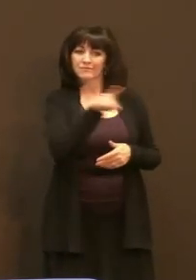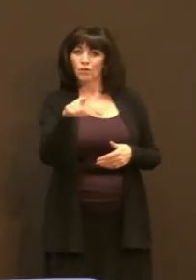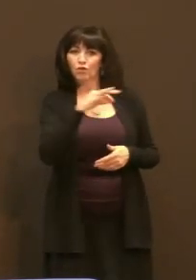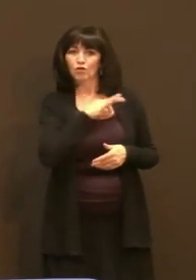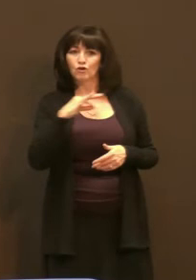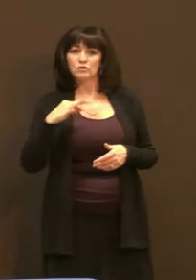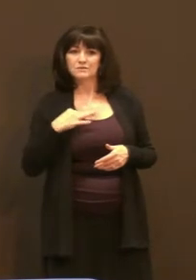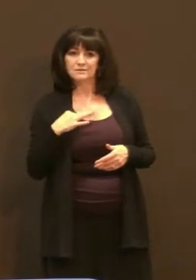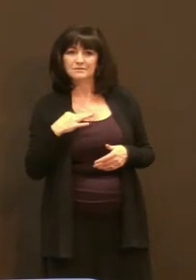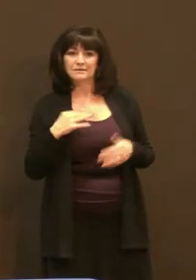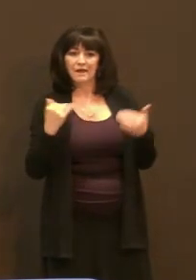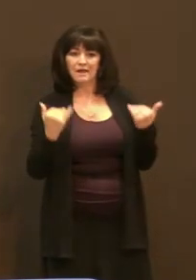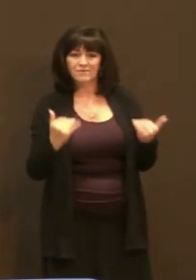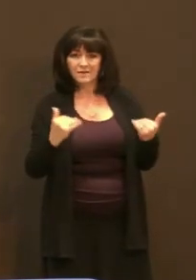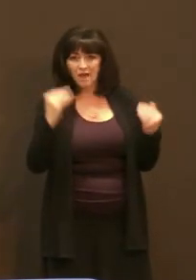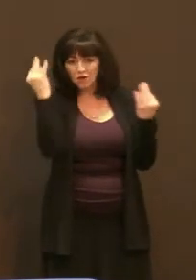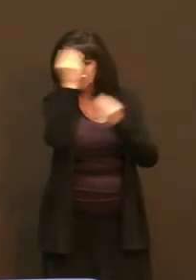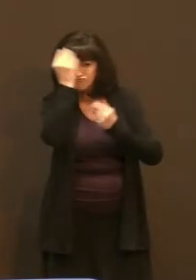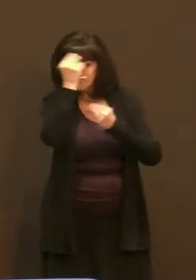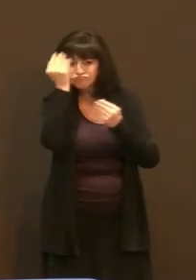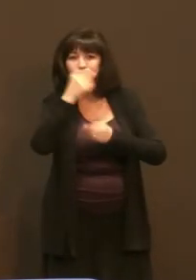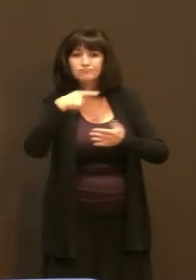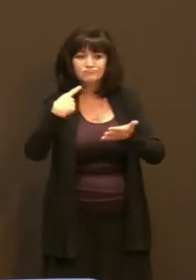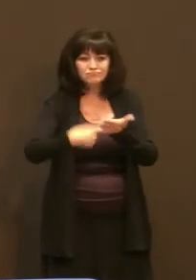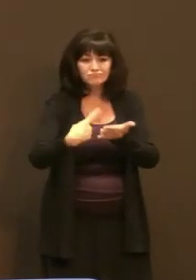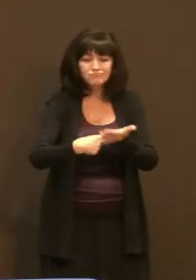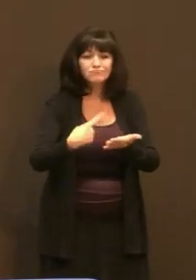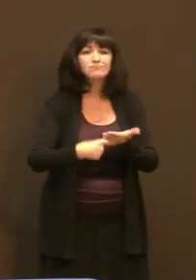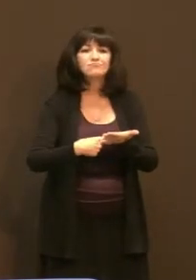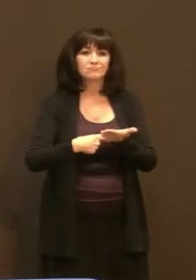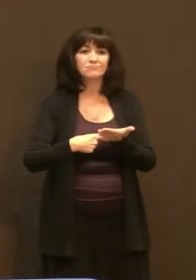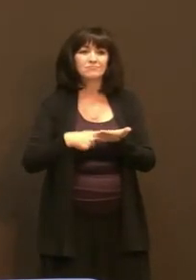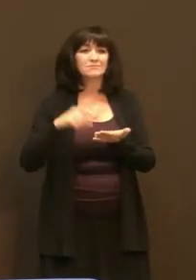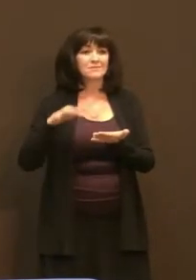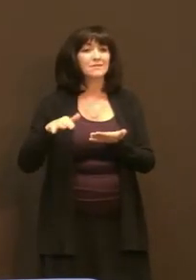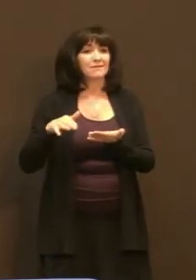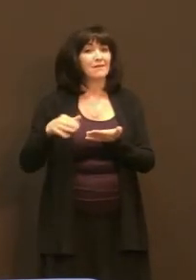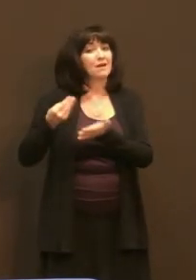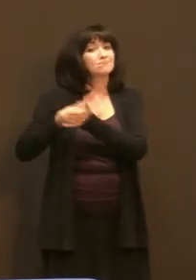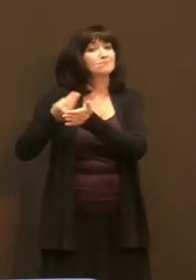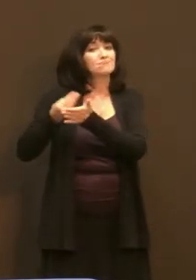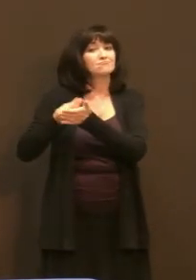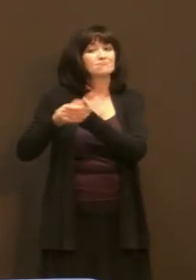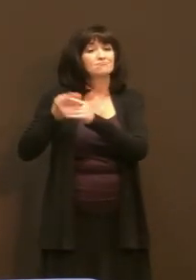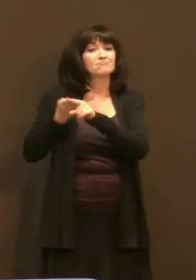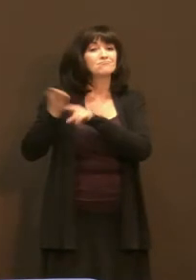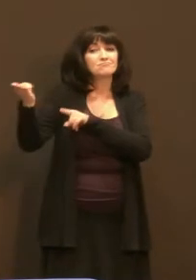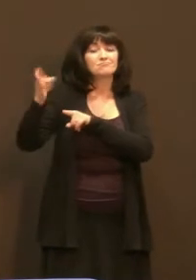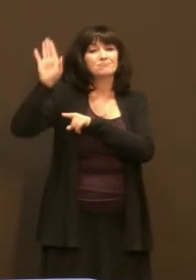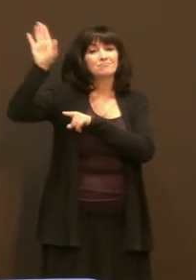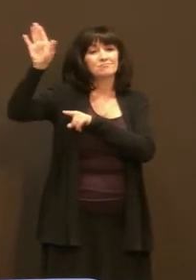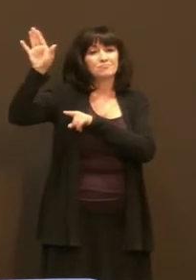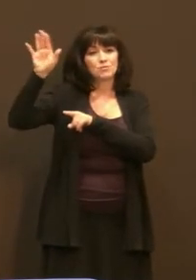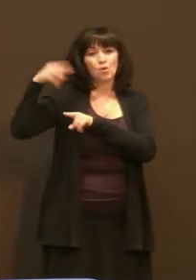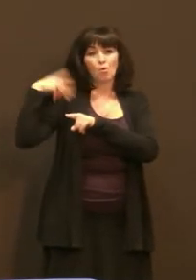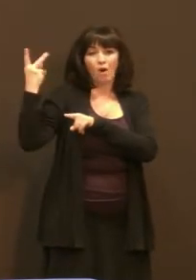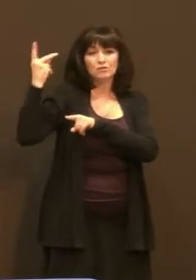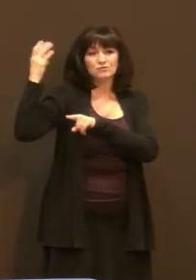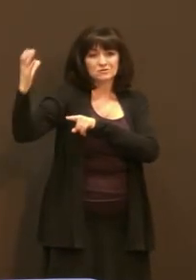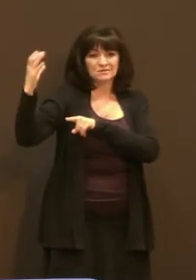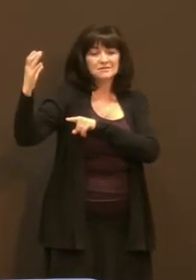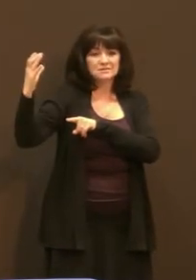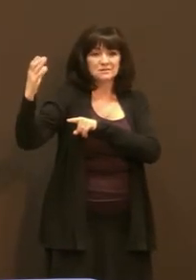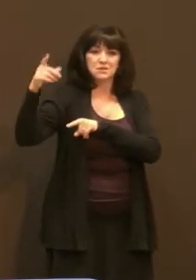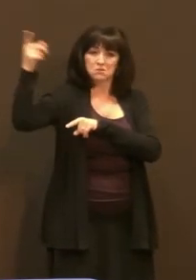staffs. Treasury in our White House calls each week. Secretary Mnuchin is normally on